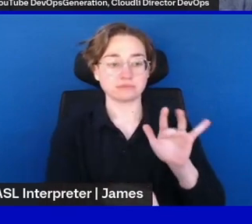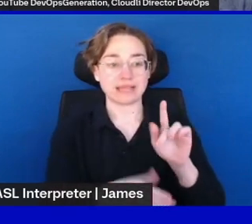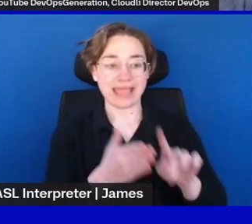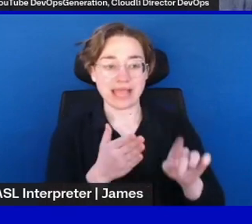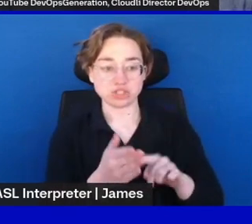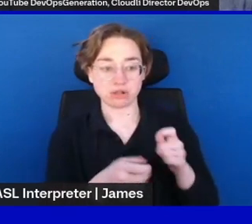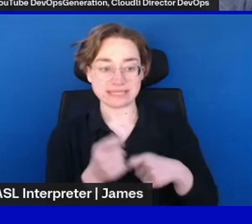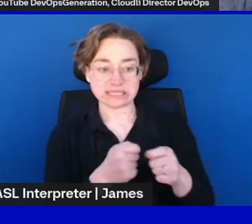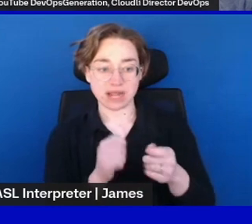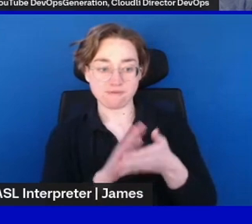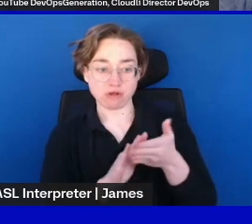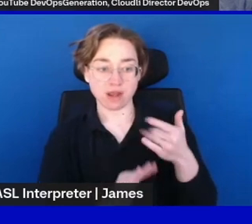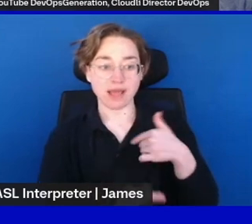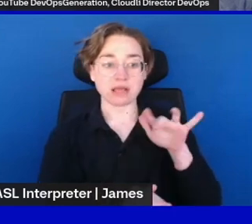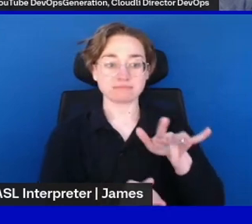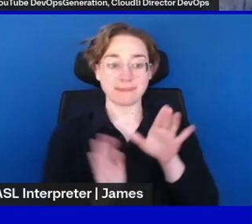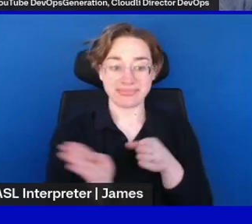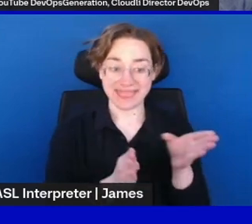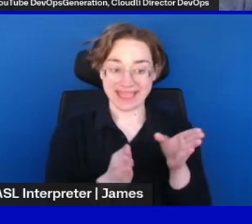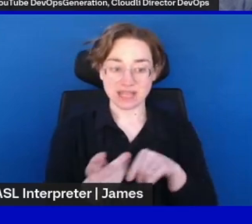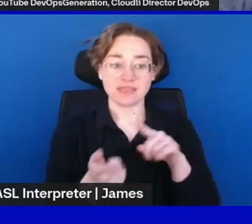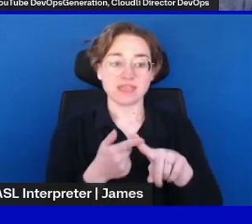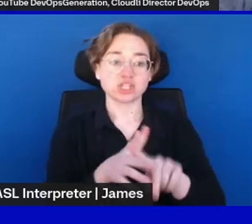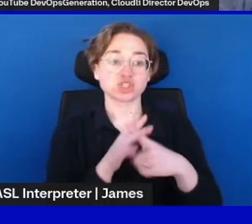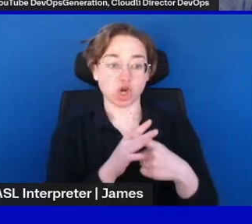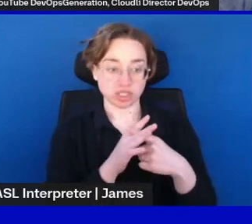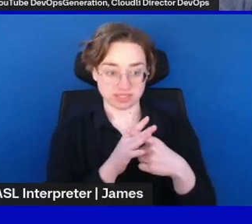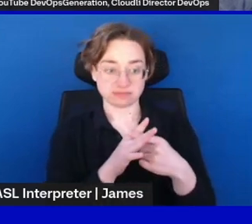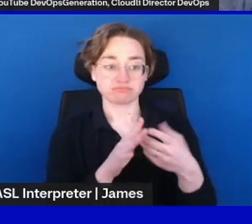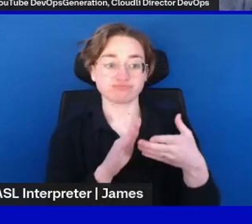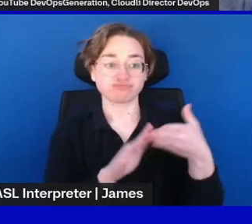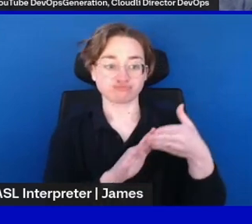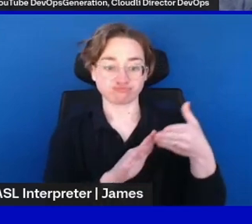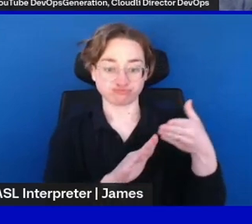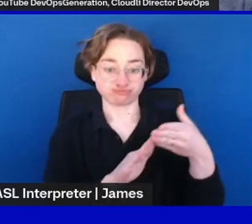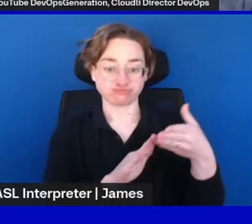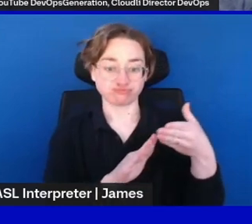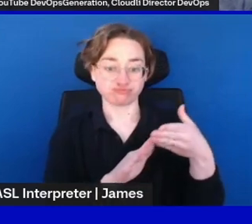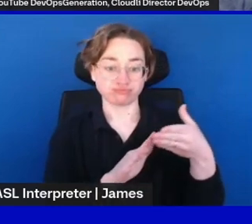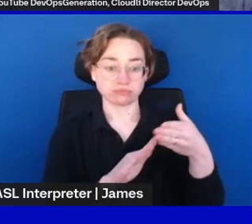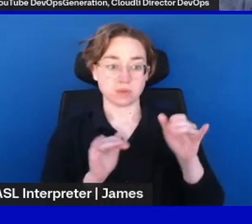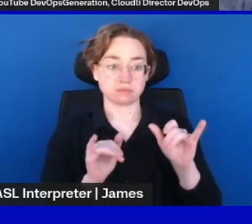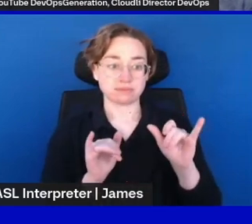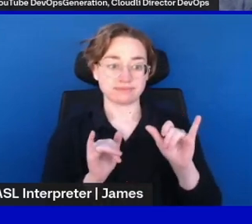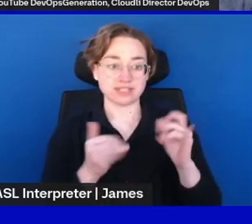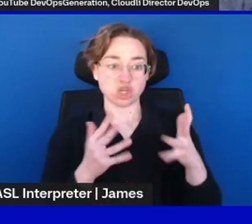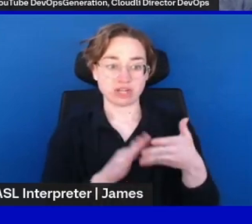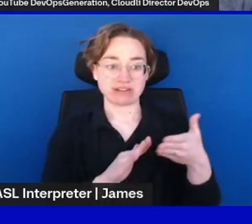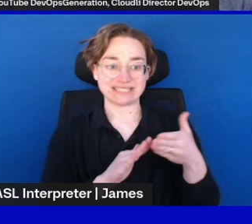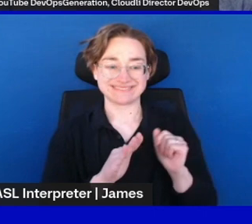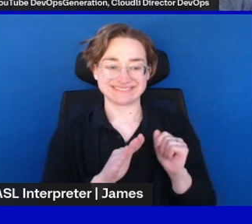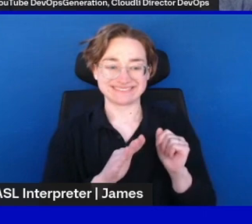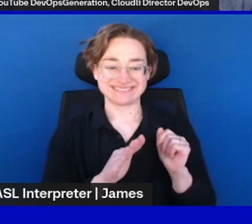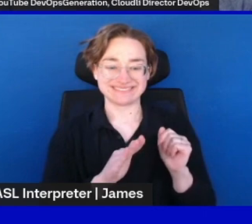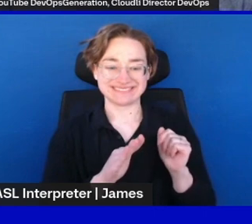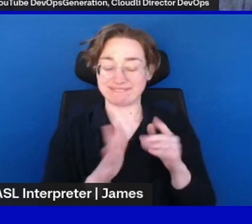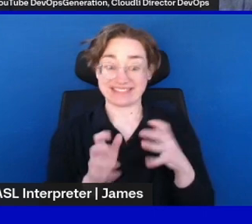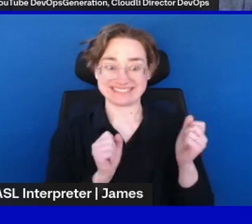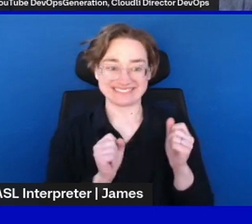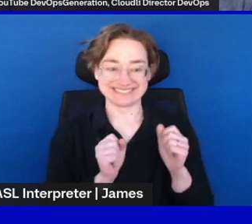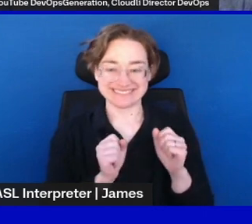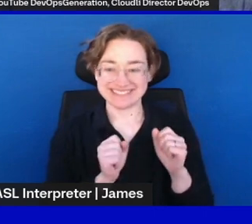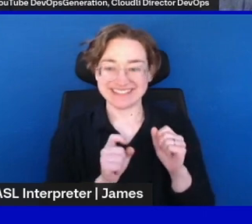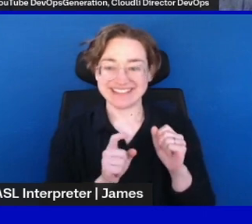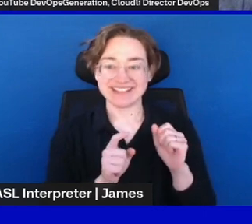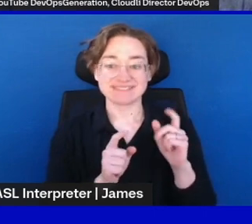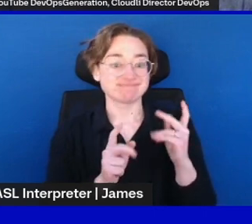plan, and it starts up. It is... it's already running. It's so fast. And